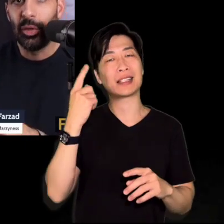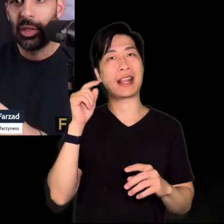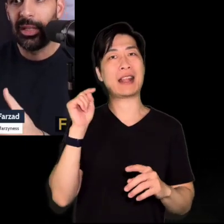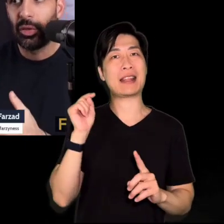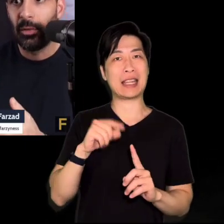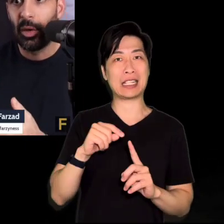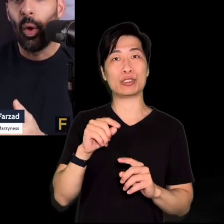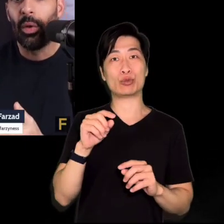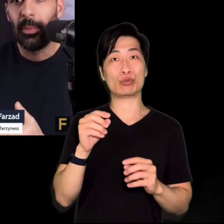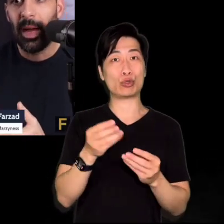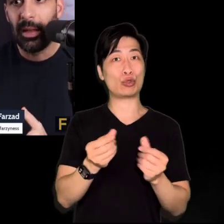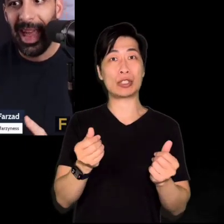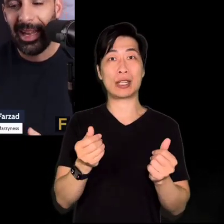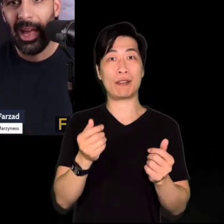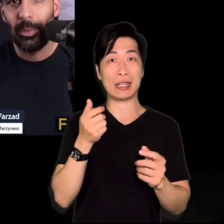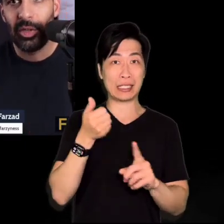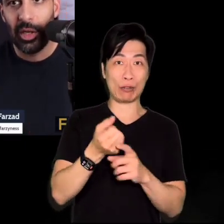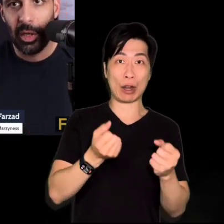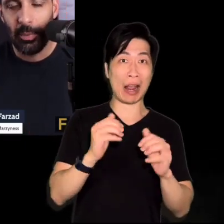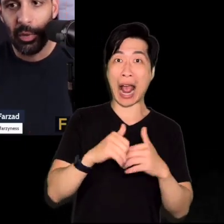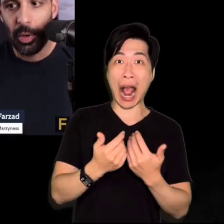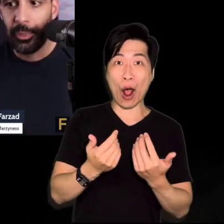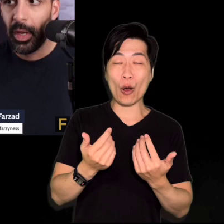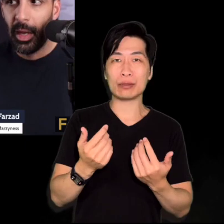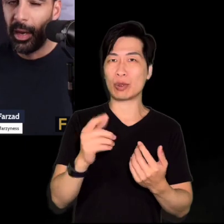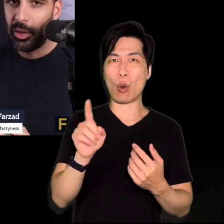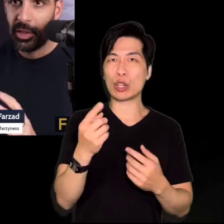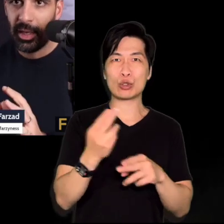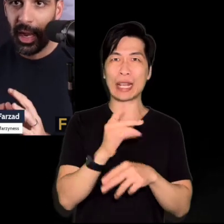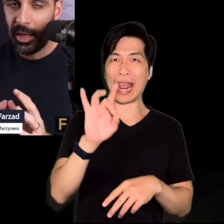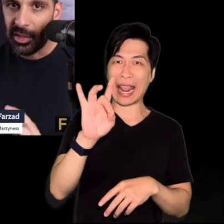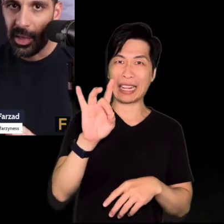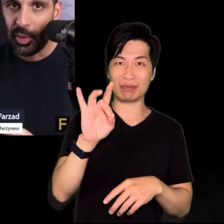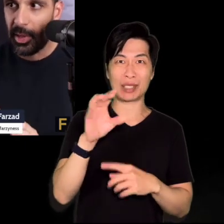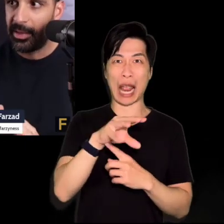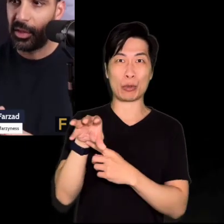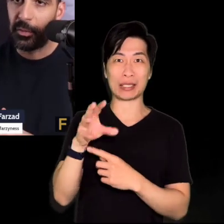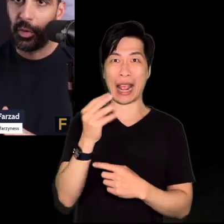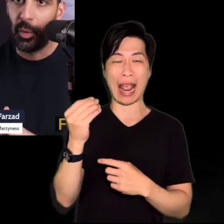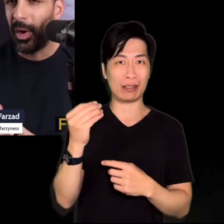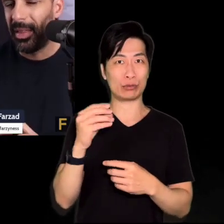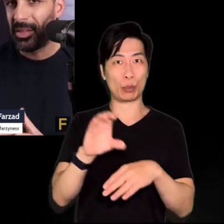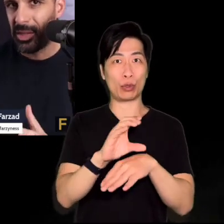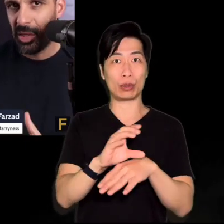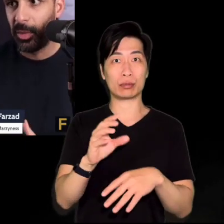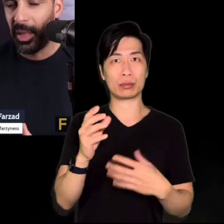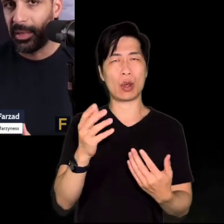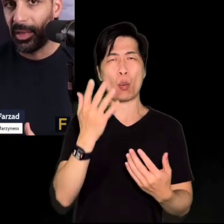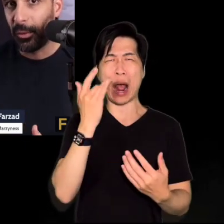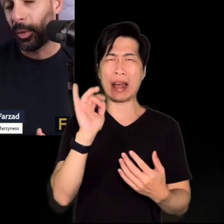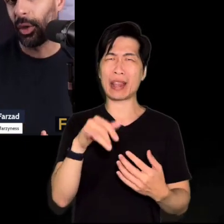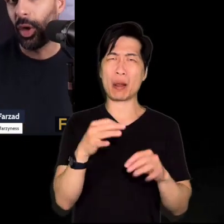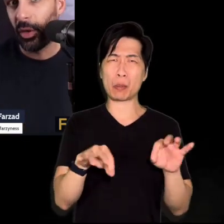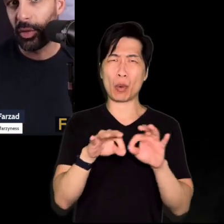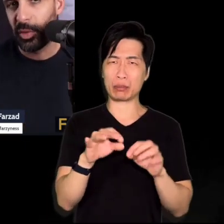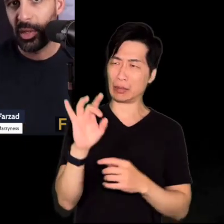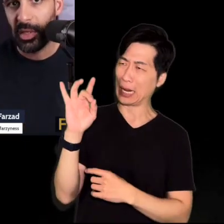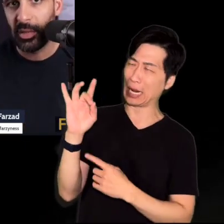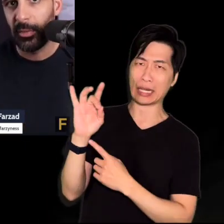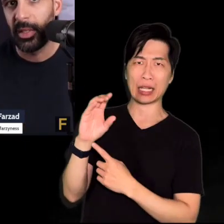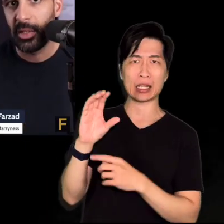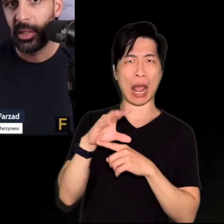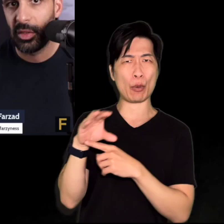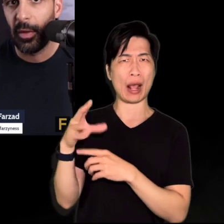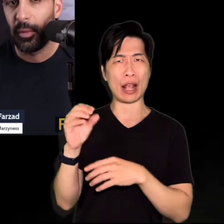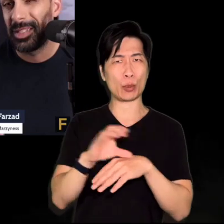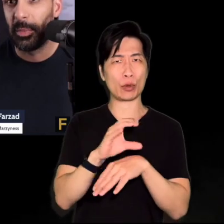a solution that's driven only by 8 cameras and a computer. And I just kind of conceptualize this for you, why this is such a big deal for the long-term